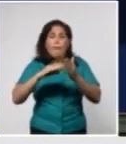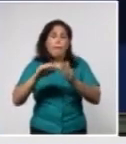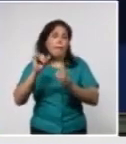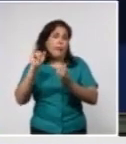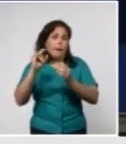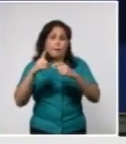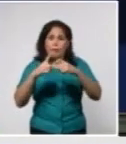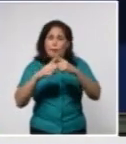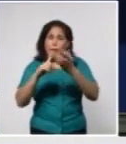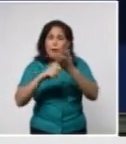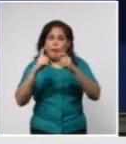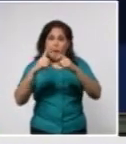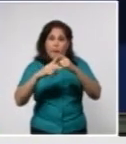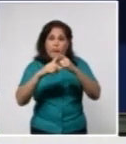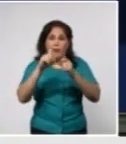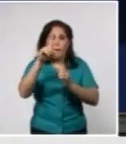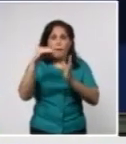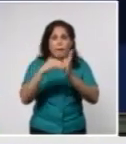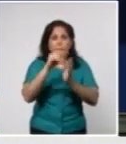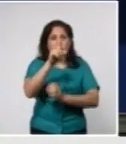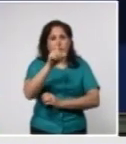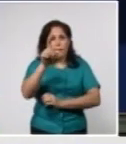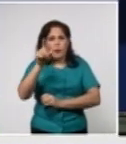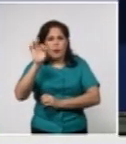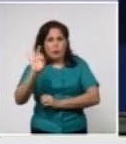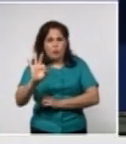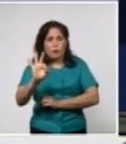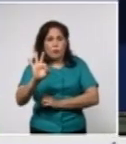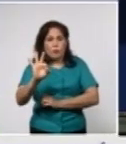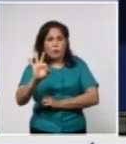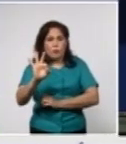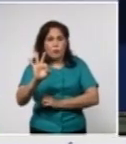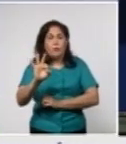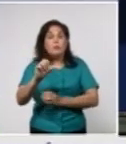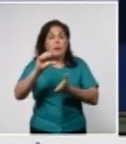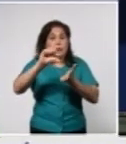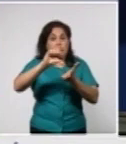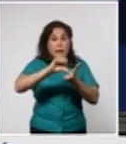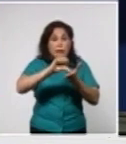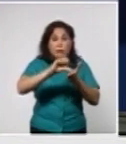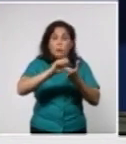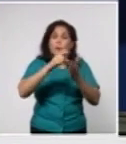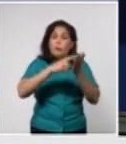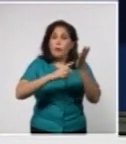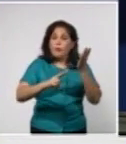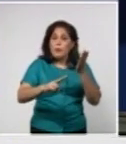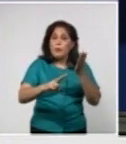2,320 samples were processed. In the Pedro Curiel Tropical Medicine Institute Laboratory,